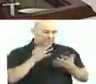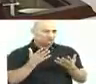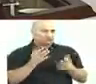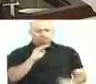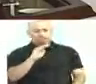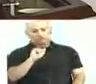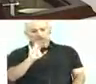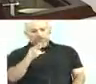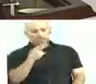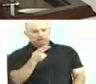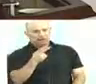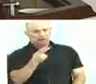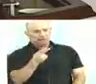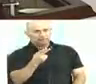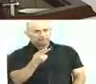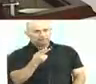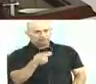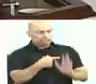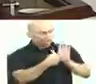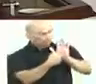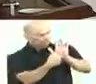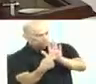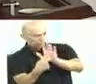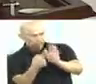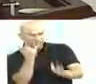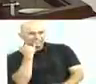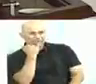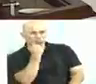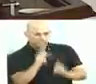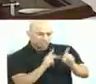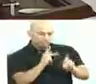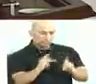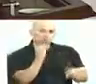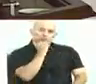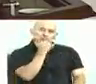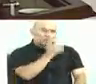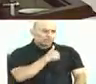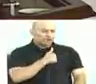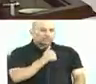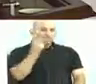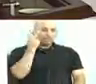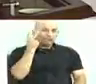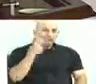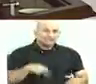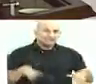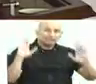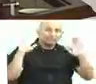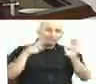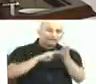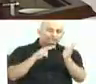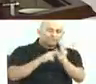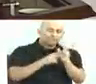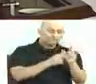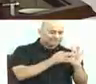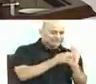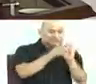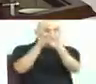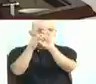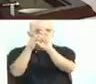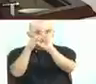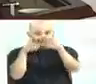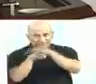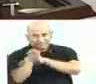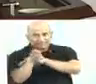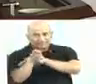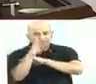Micah is exposing Israel's wrong attitude. They saw sacrifice as their entry fee to God.